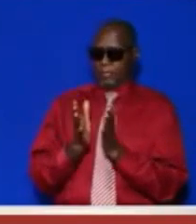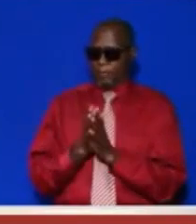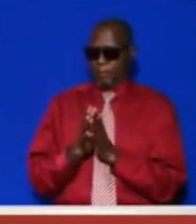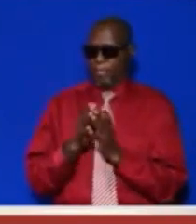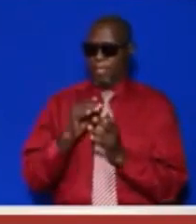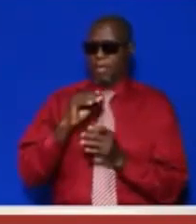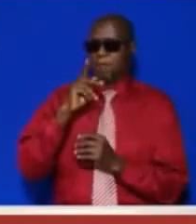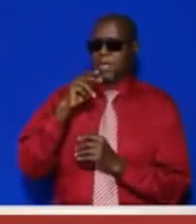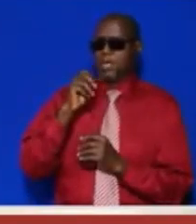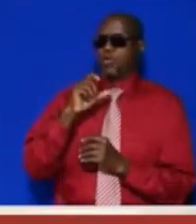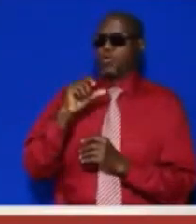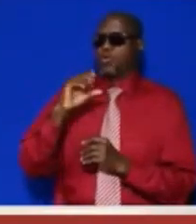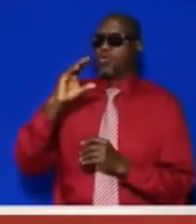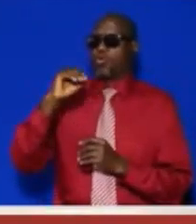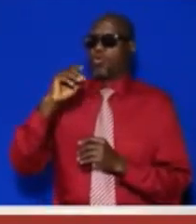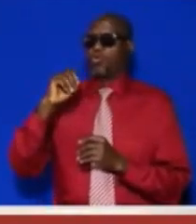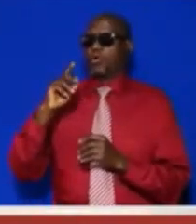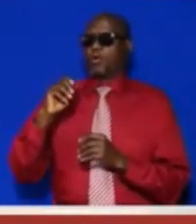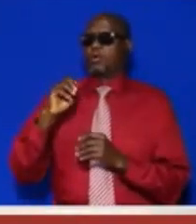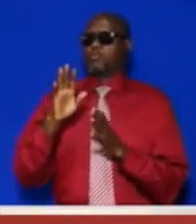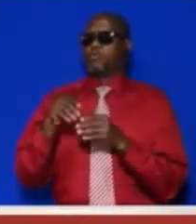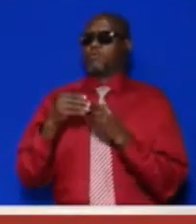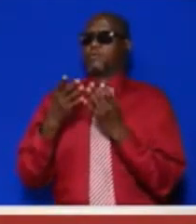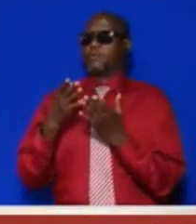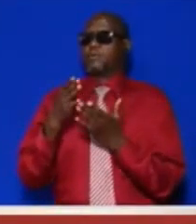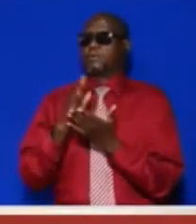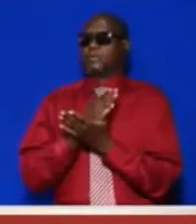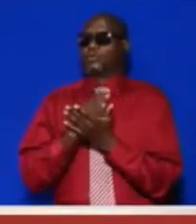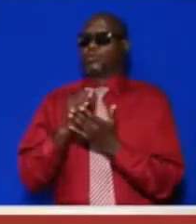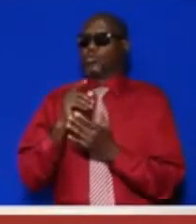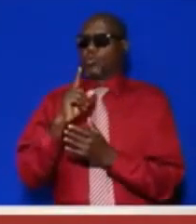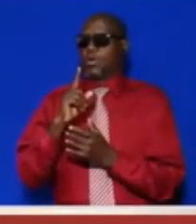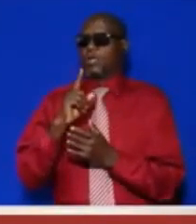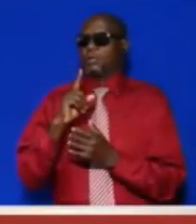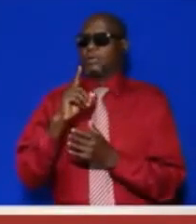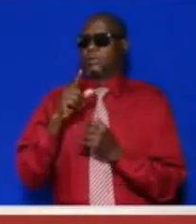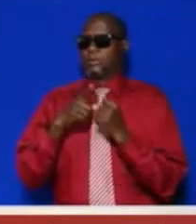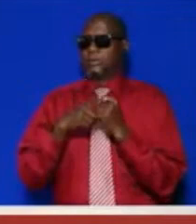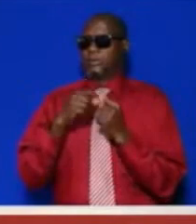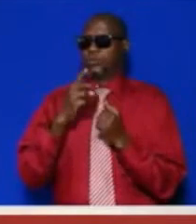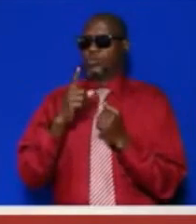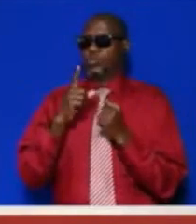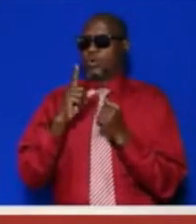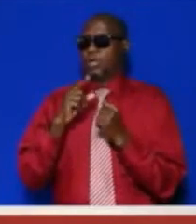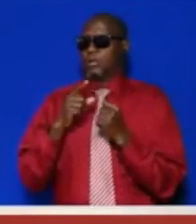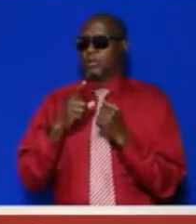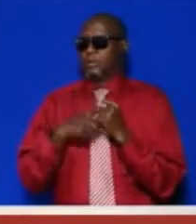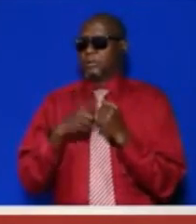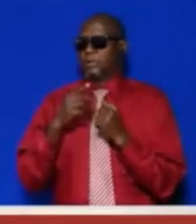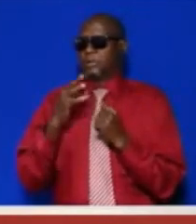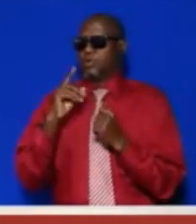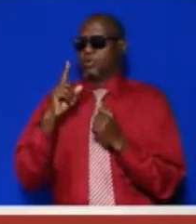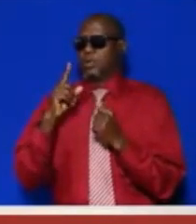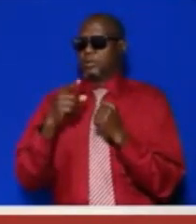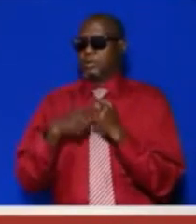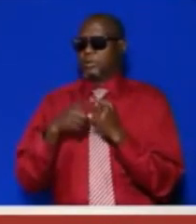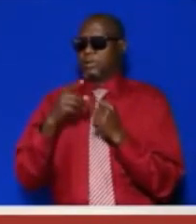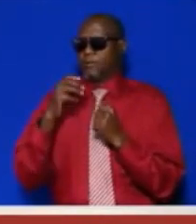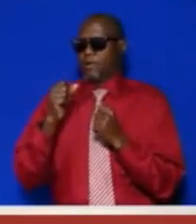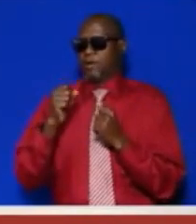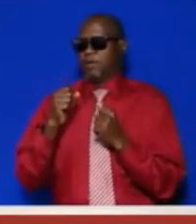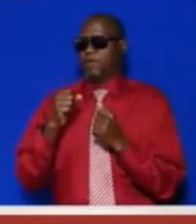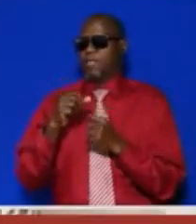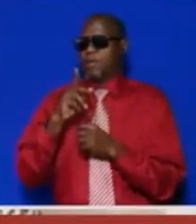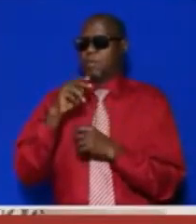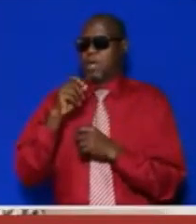Penal Code provisions, including Section 162, 163, and 165 of the Penal Code that